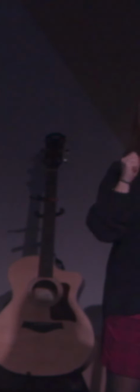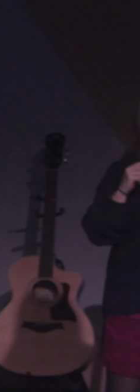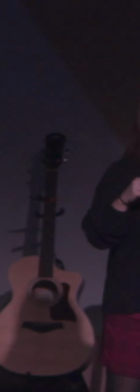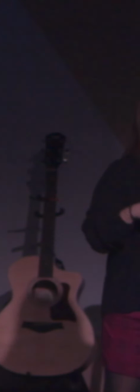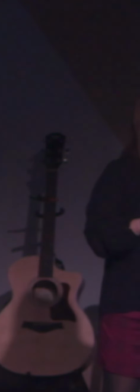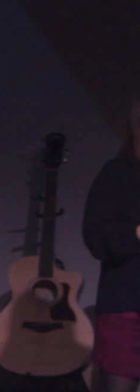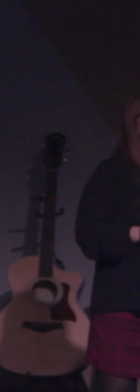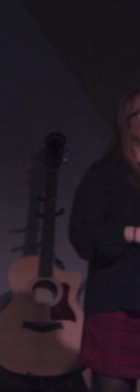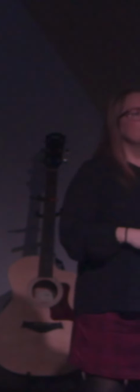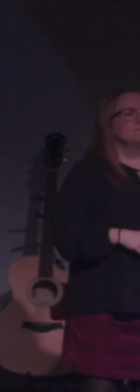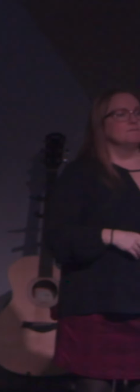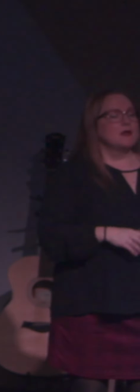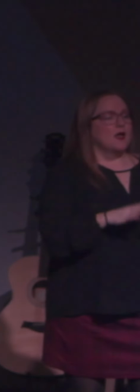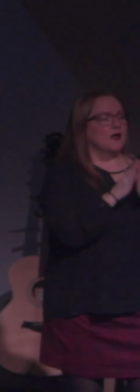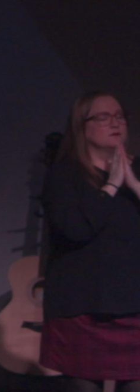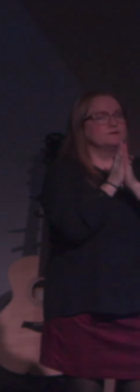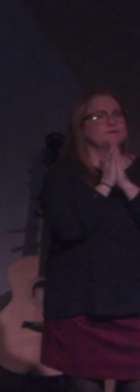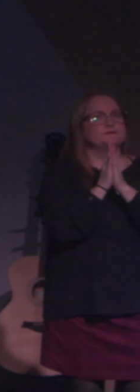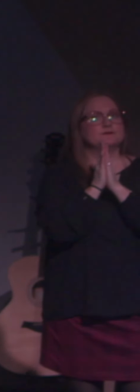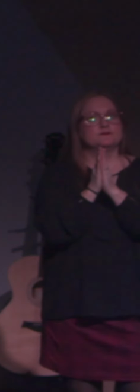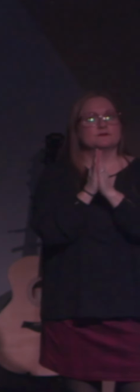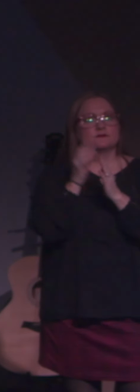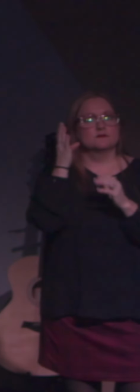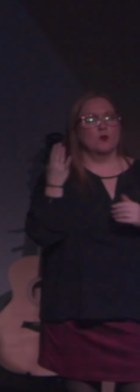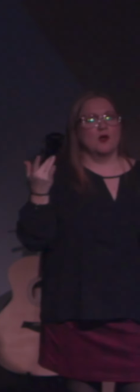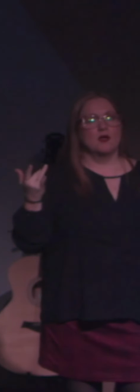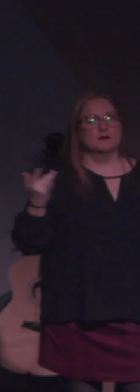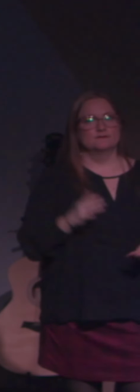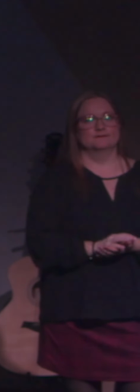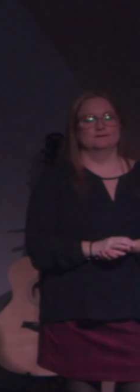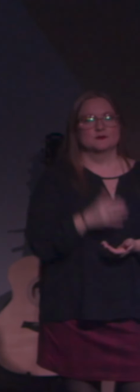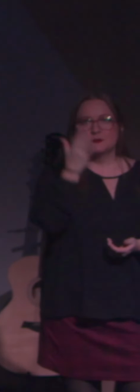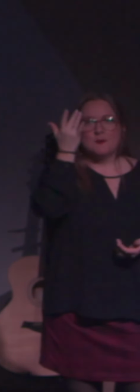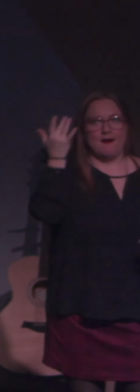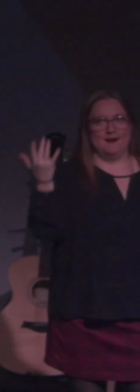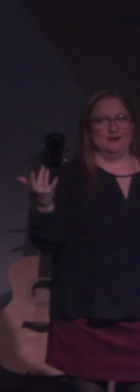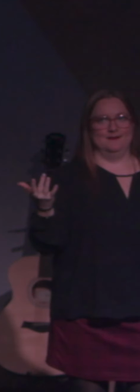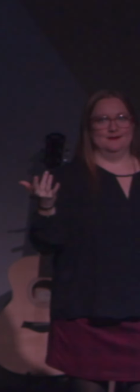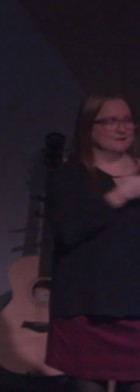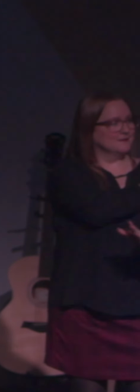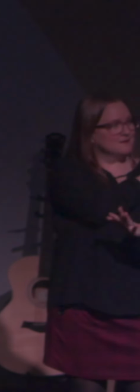And I just began to pray to God, why? Why? Why?